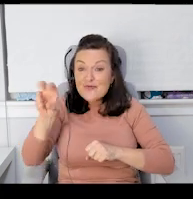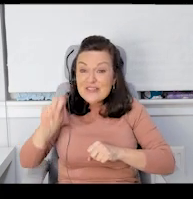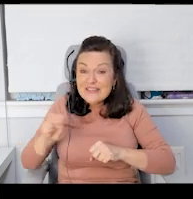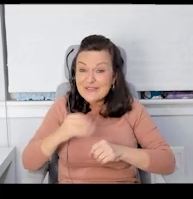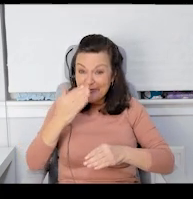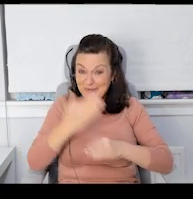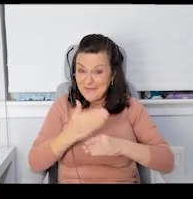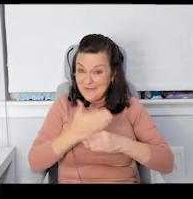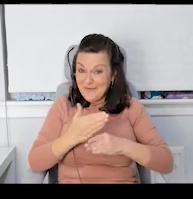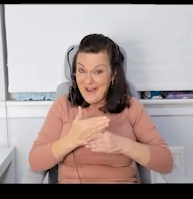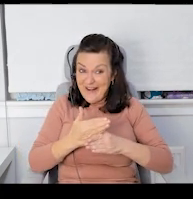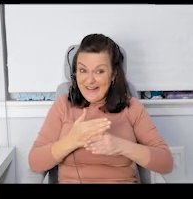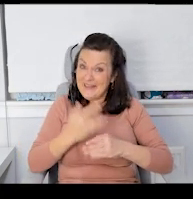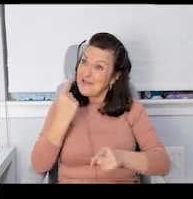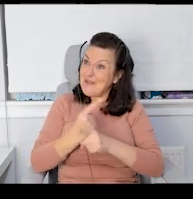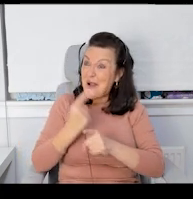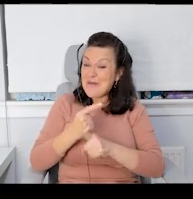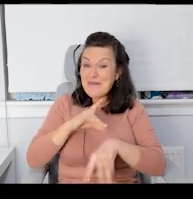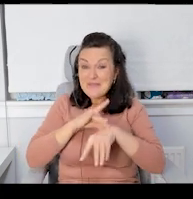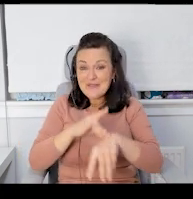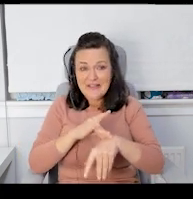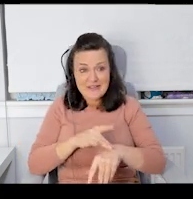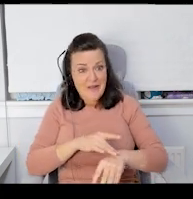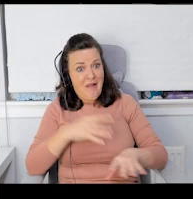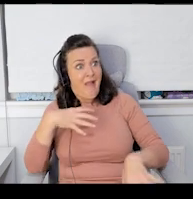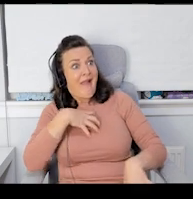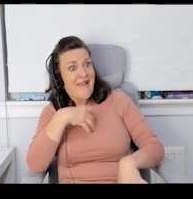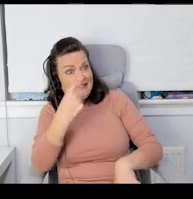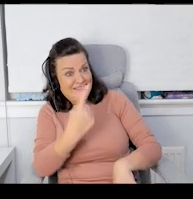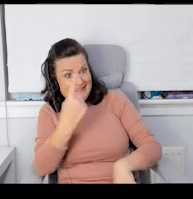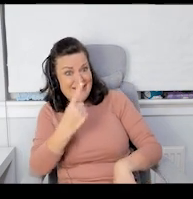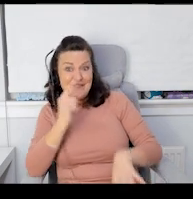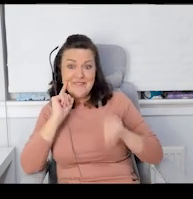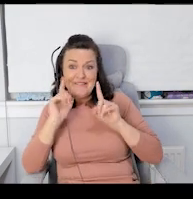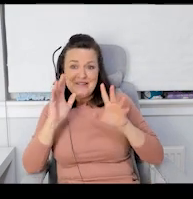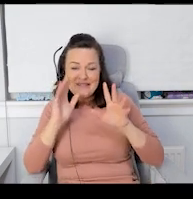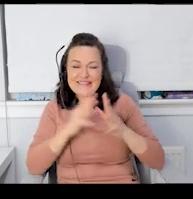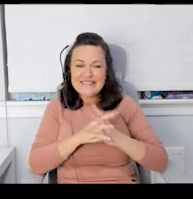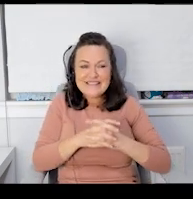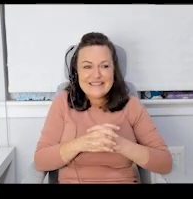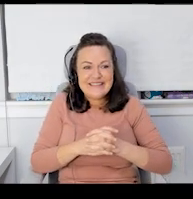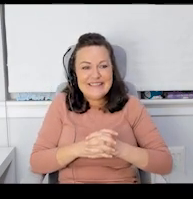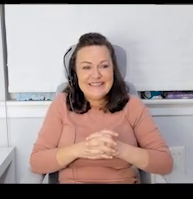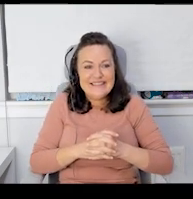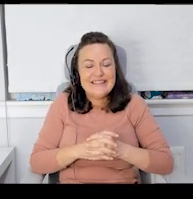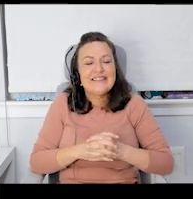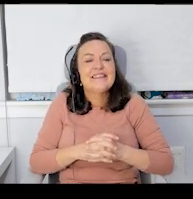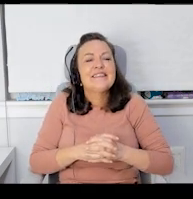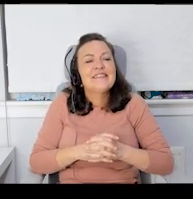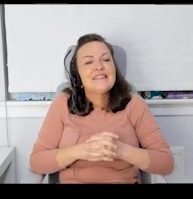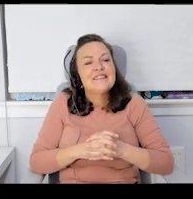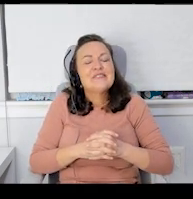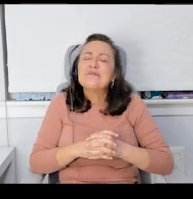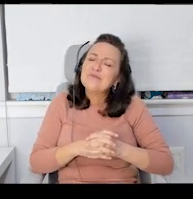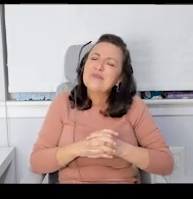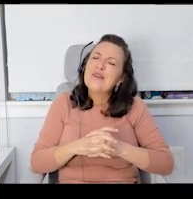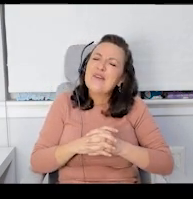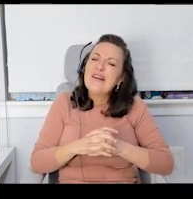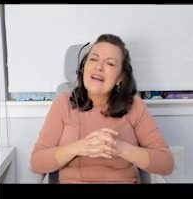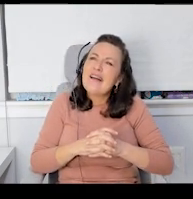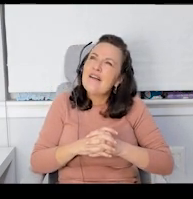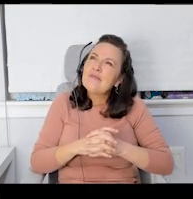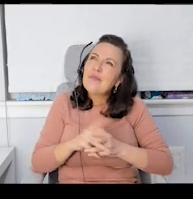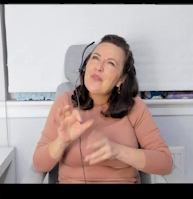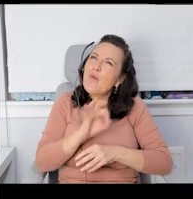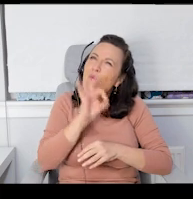you're actually a celebrity, Gaudam, is what you're telling us here. So in terms of why do you think more people, more